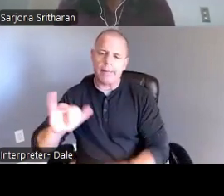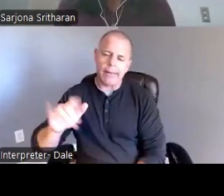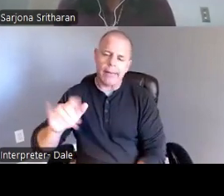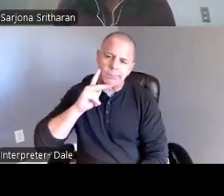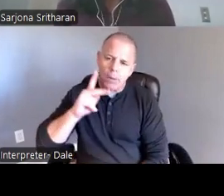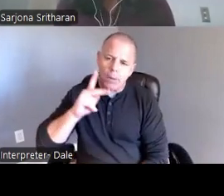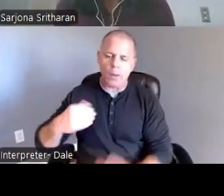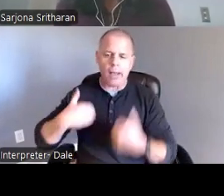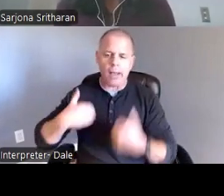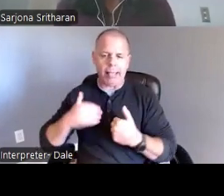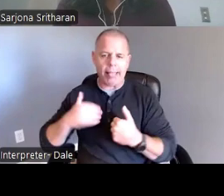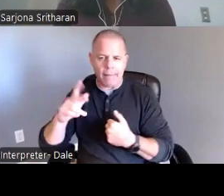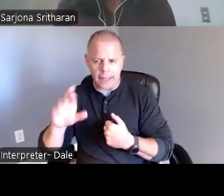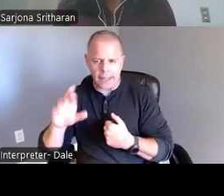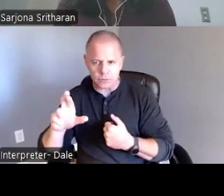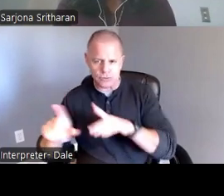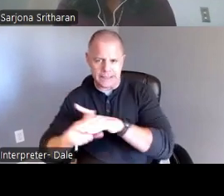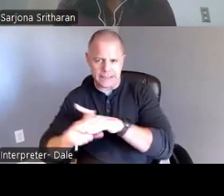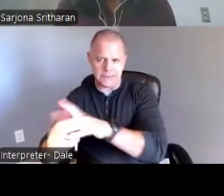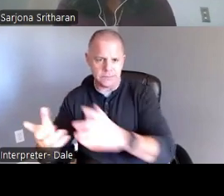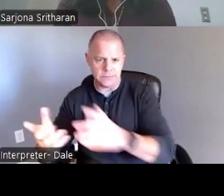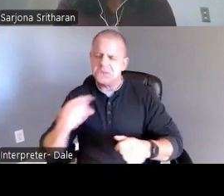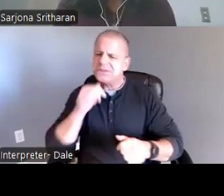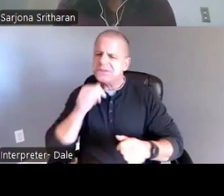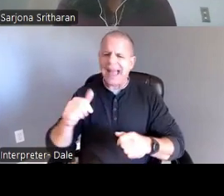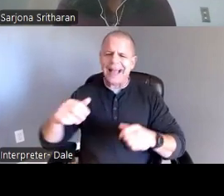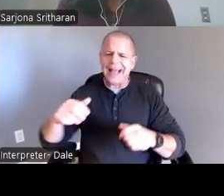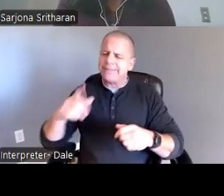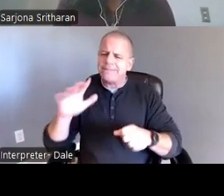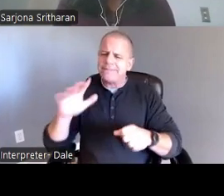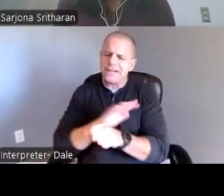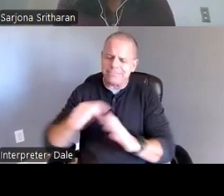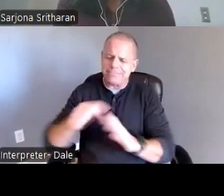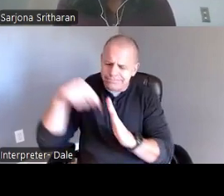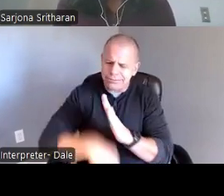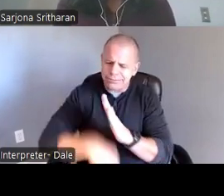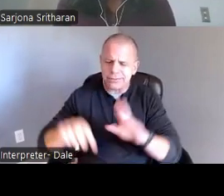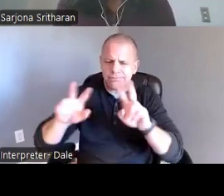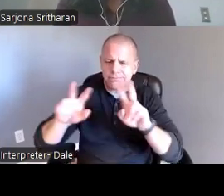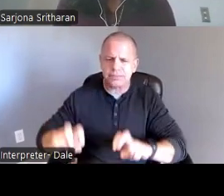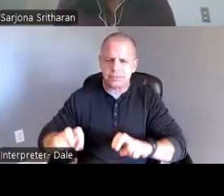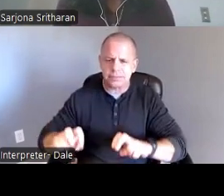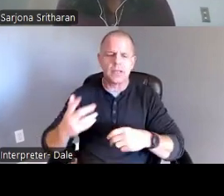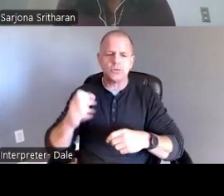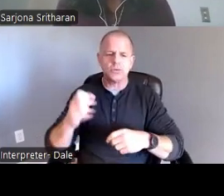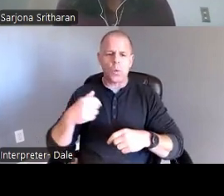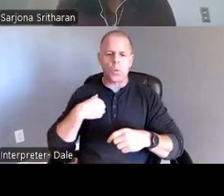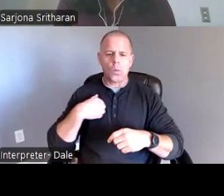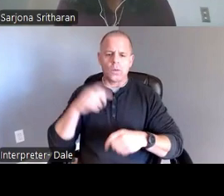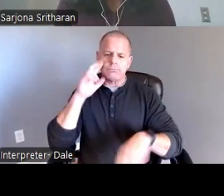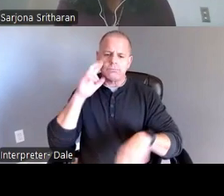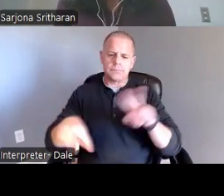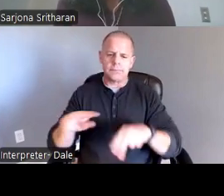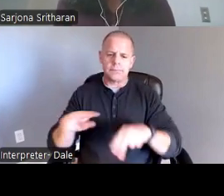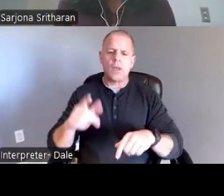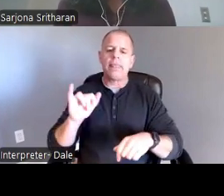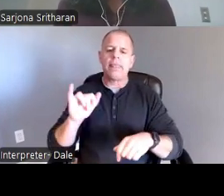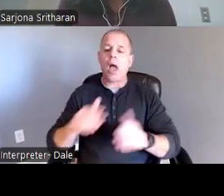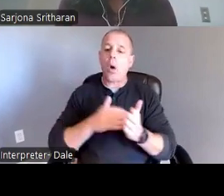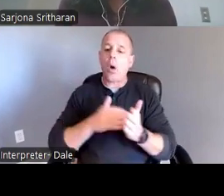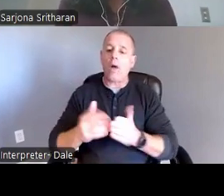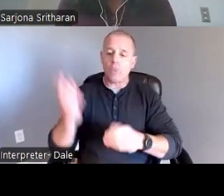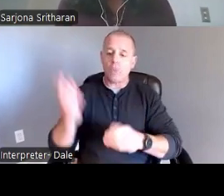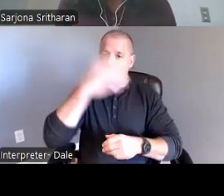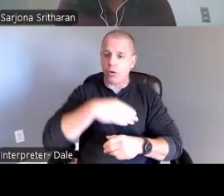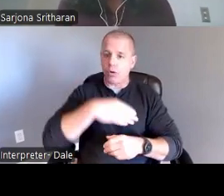incidents, which hasn't been extensively studied before. And we were assessing the often overlooked history of persistent